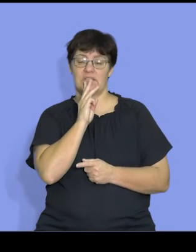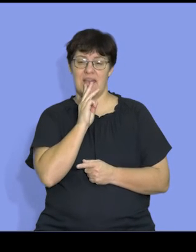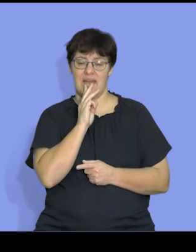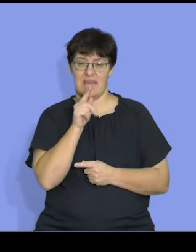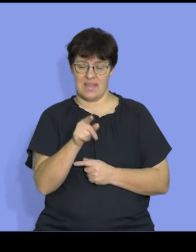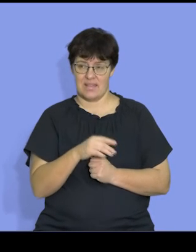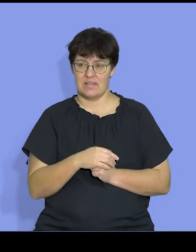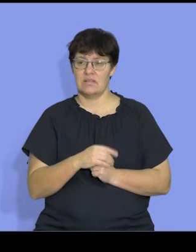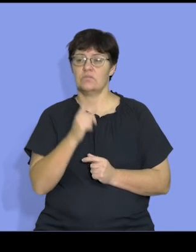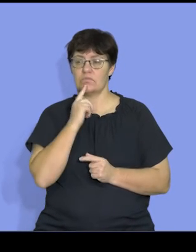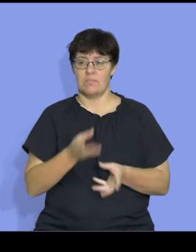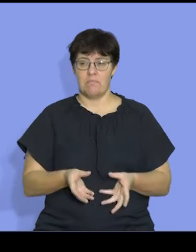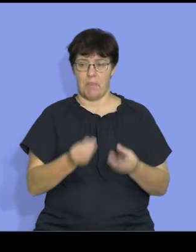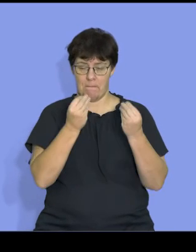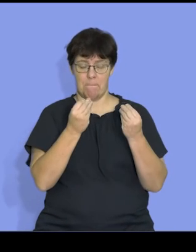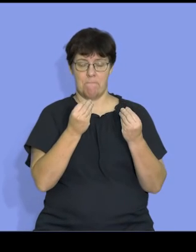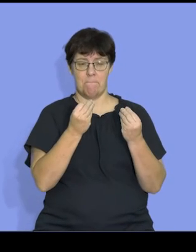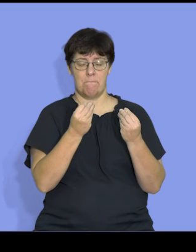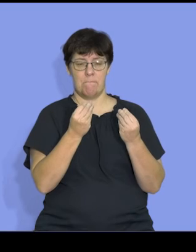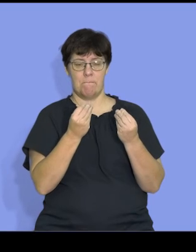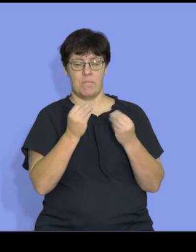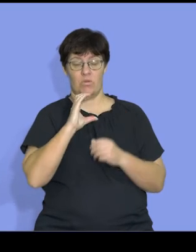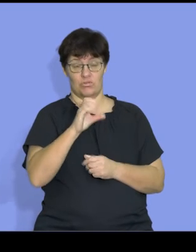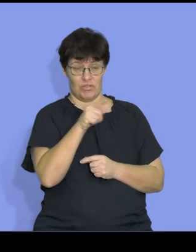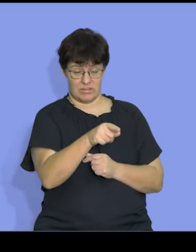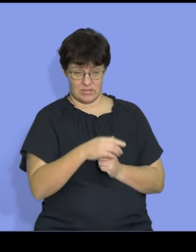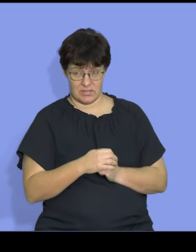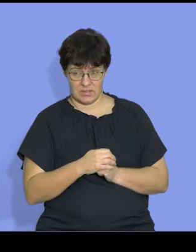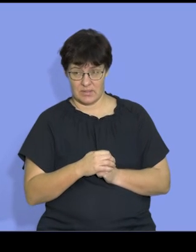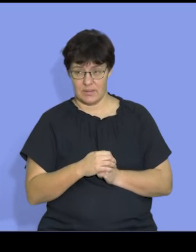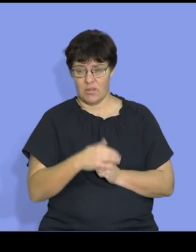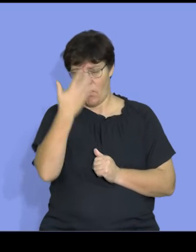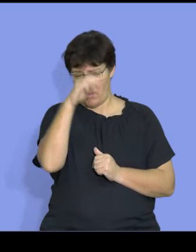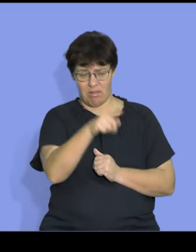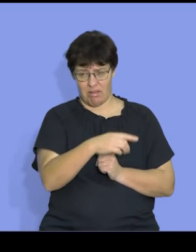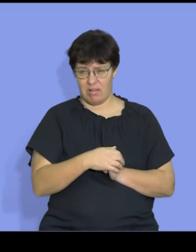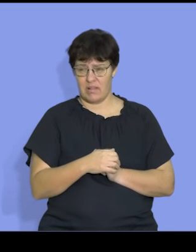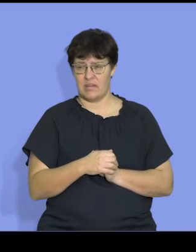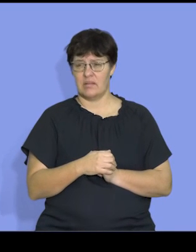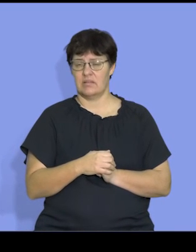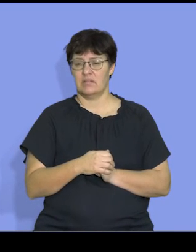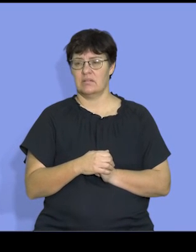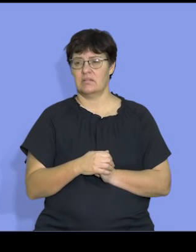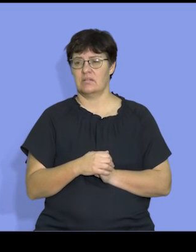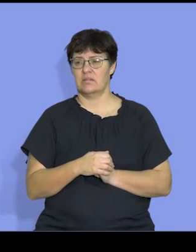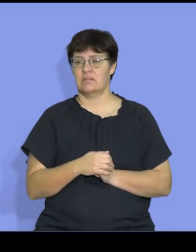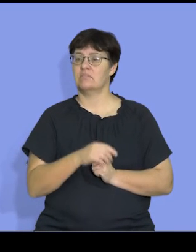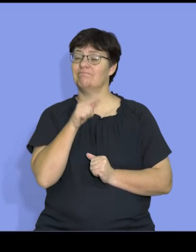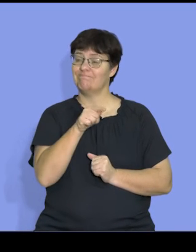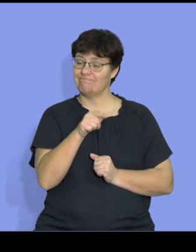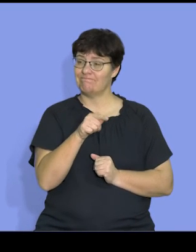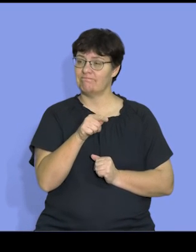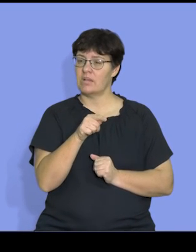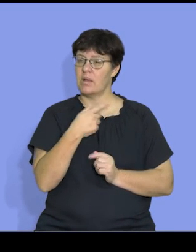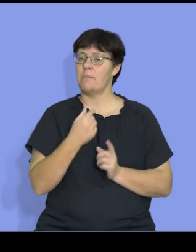make that concentration, right? So what do we know? We know that the concentration of this acid, we have managed